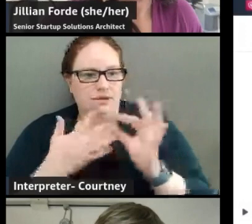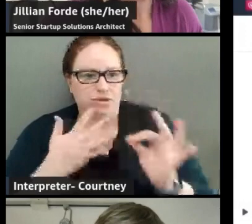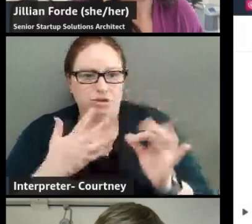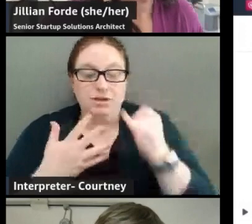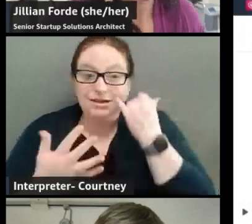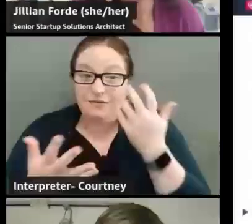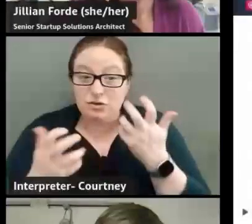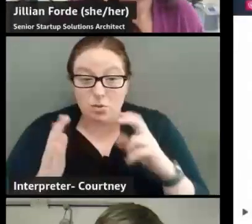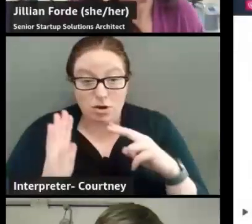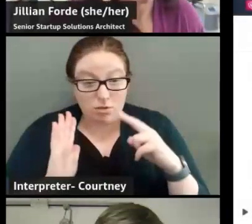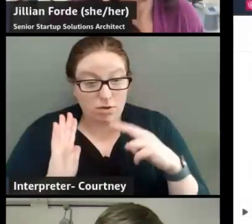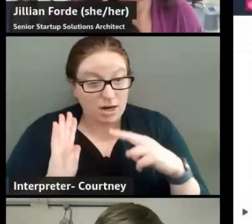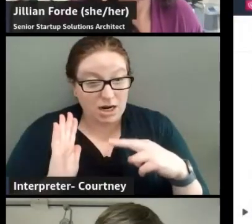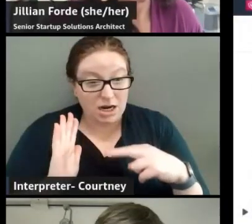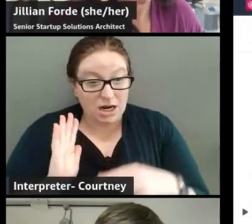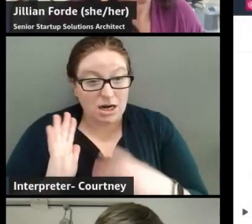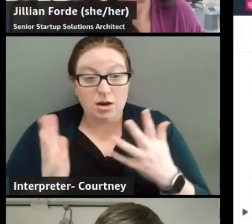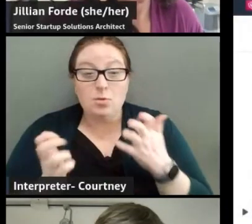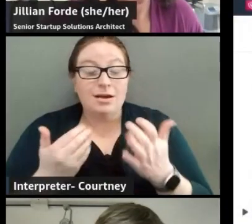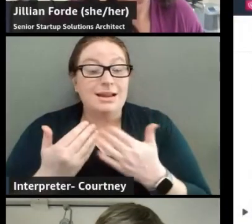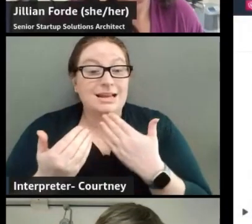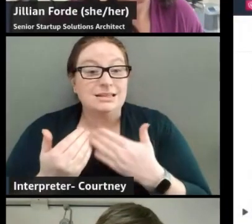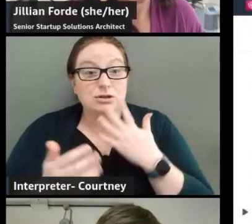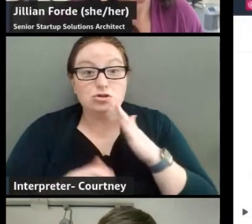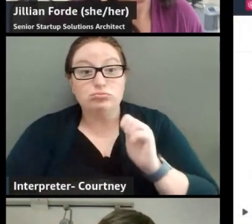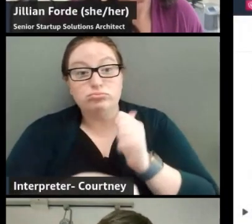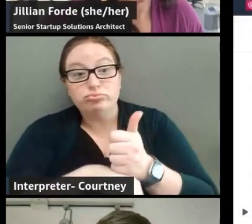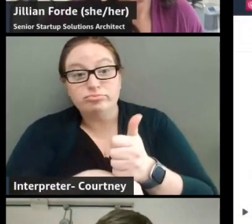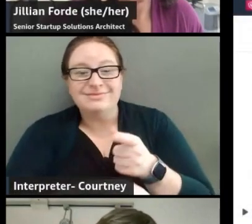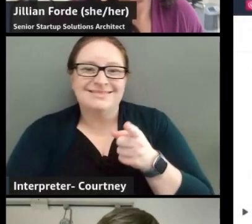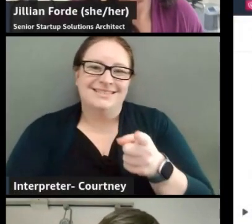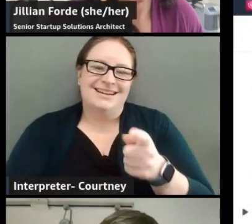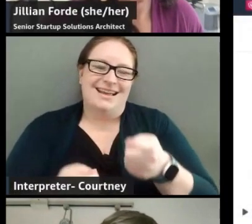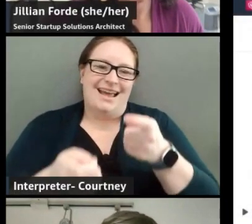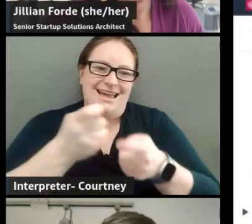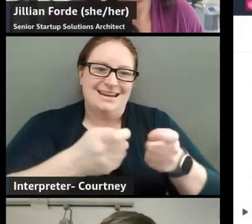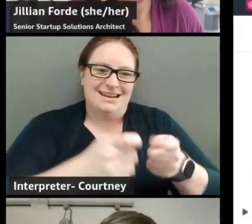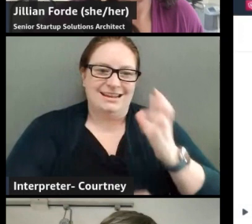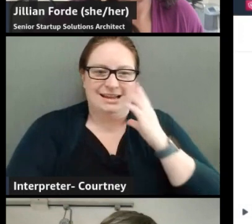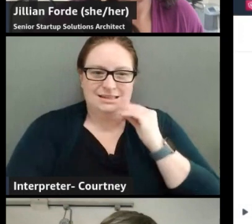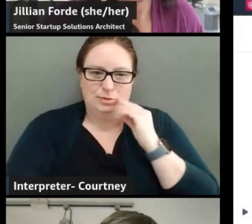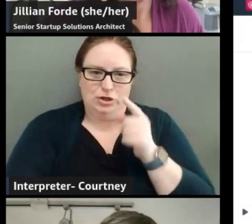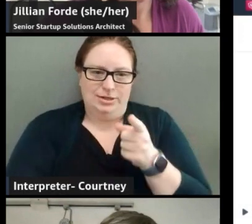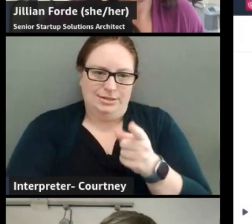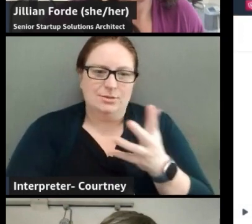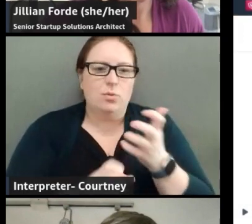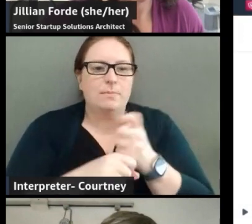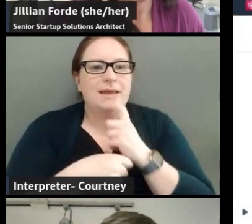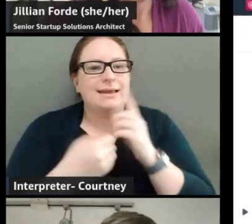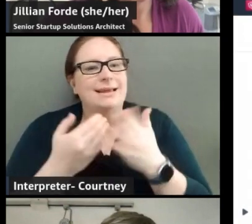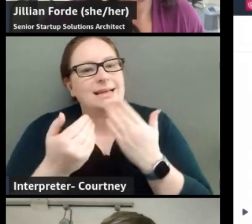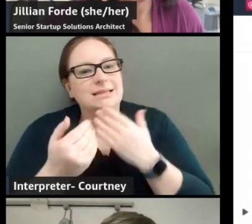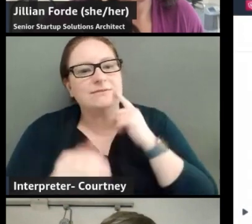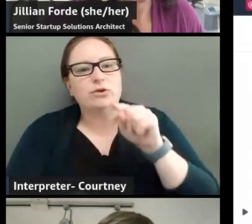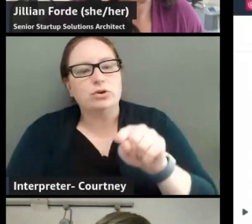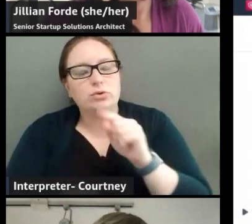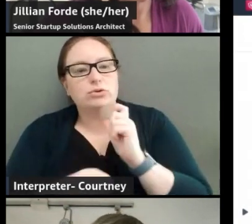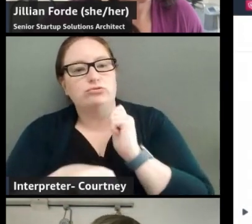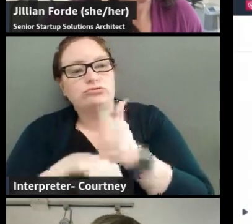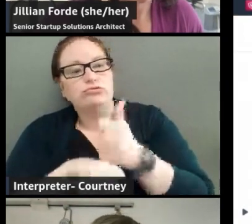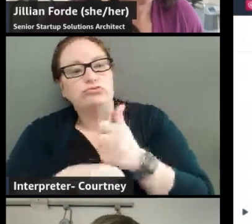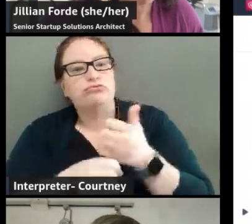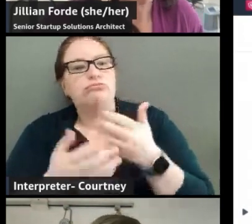read through the documentation, you want a really easy way to craft. This is the editing experience, right? We want to make it really easy for you to craft both the